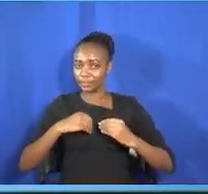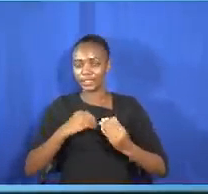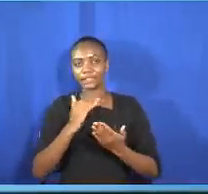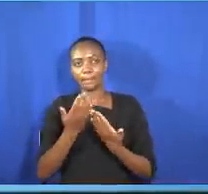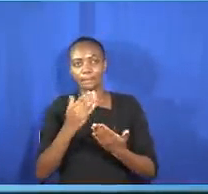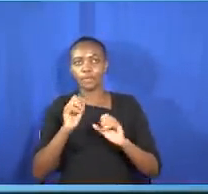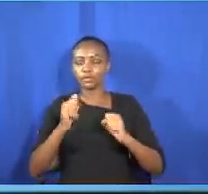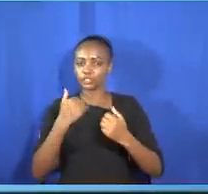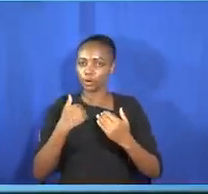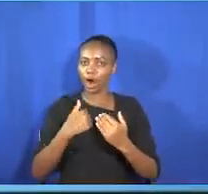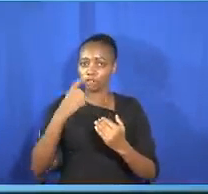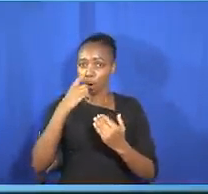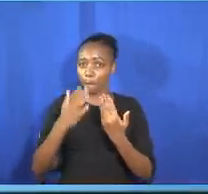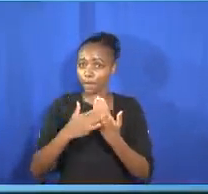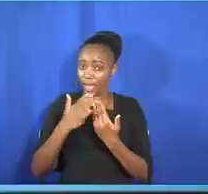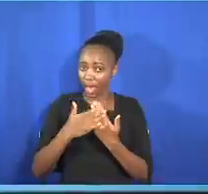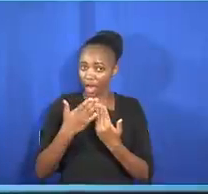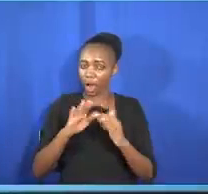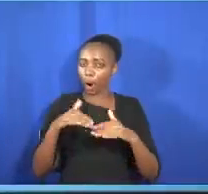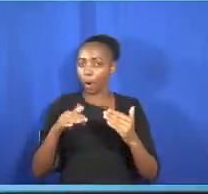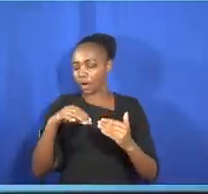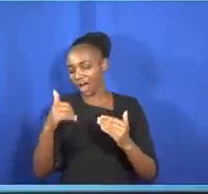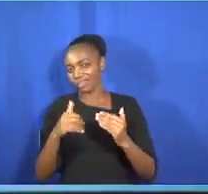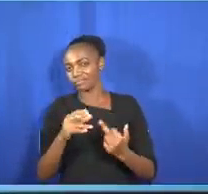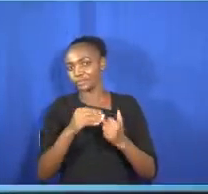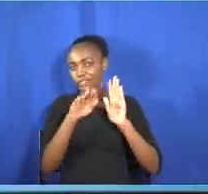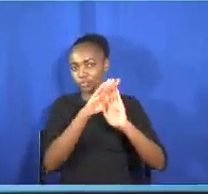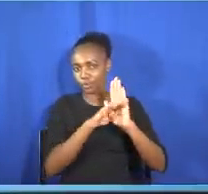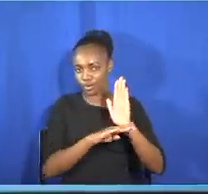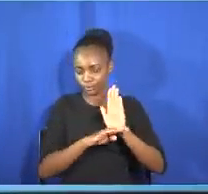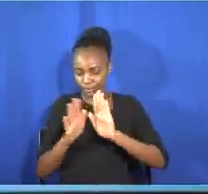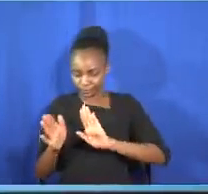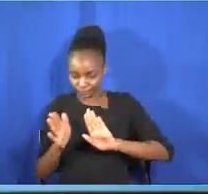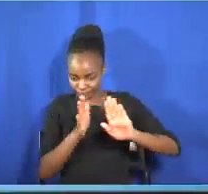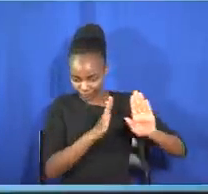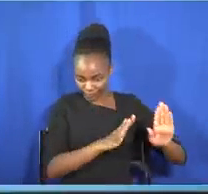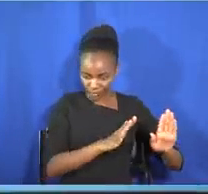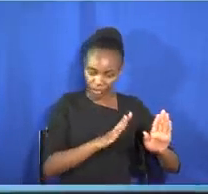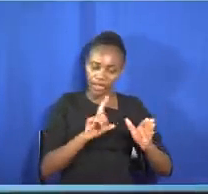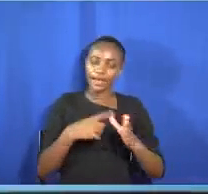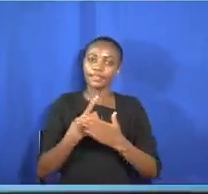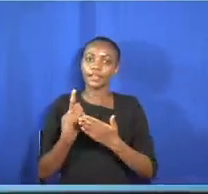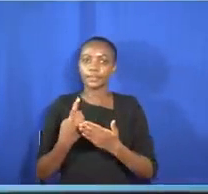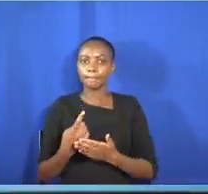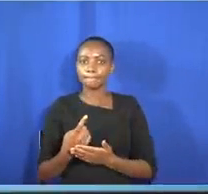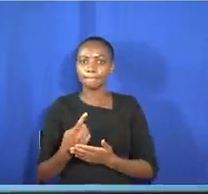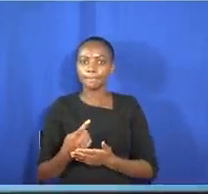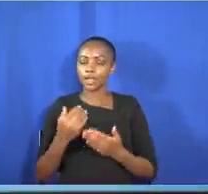you do home-based care or hospital intervention programs. Then we move to the RES. I talked about